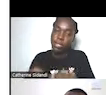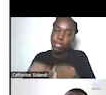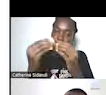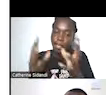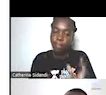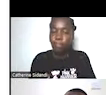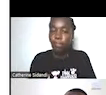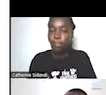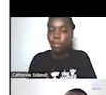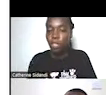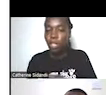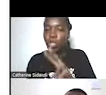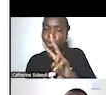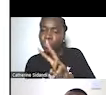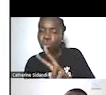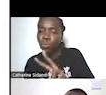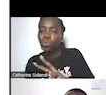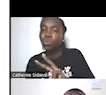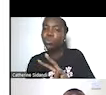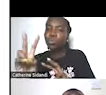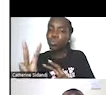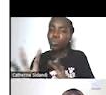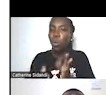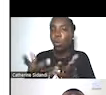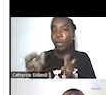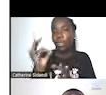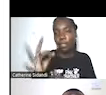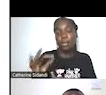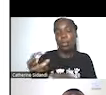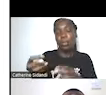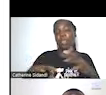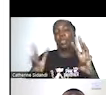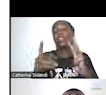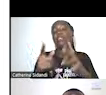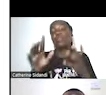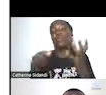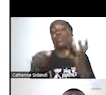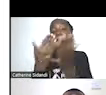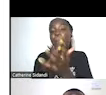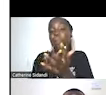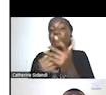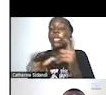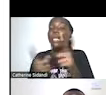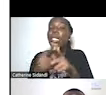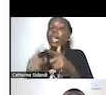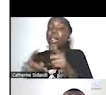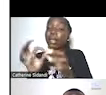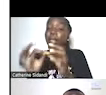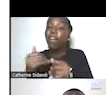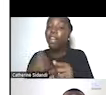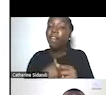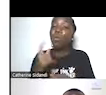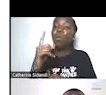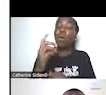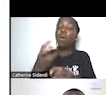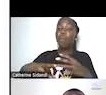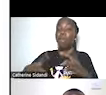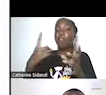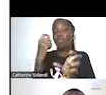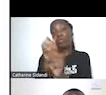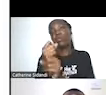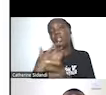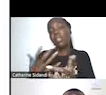2 or 3 ways of reaching your end goal. You can't do analytics and say that I only have one way of doing things. No, it's not that